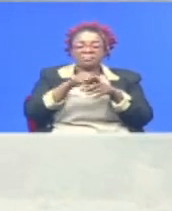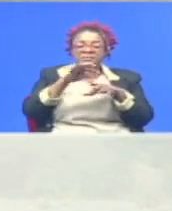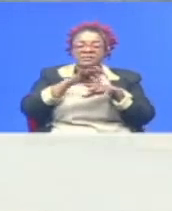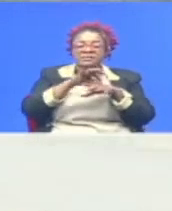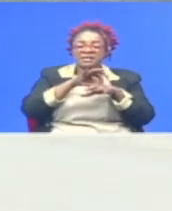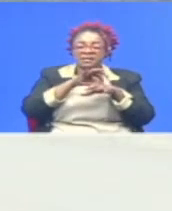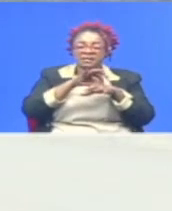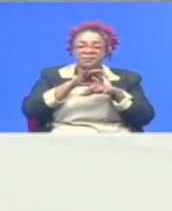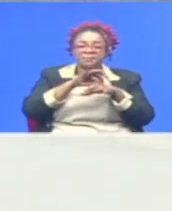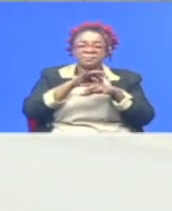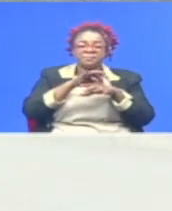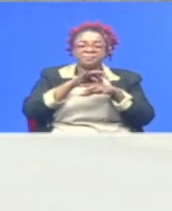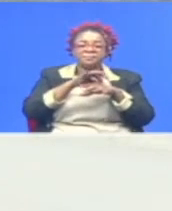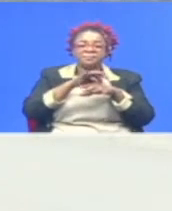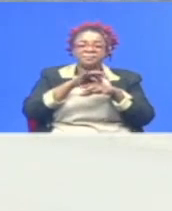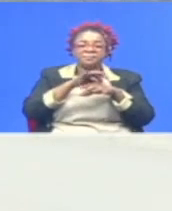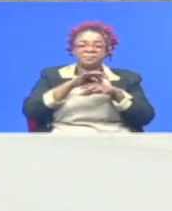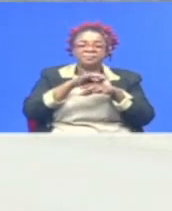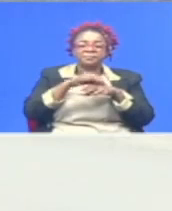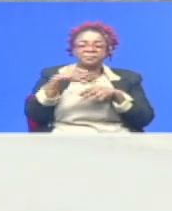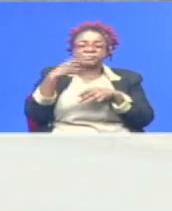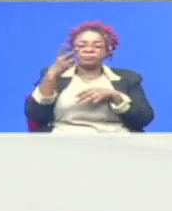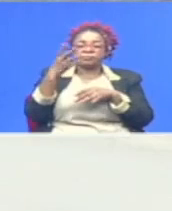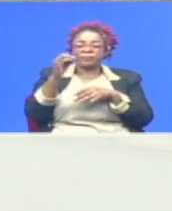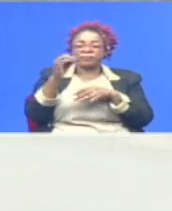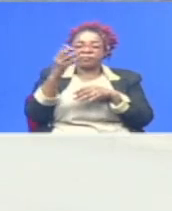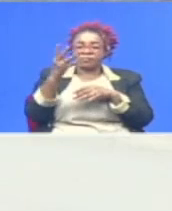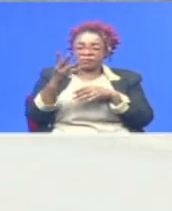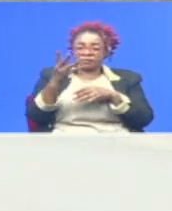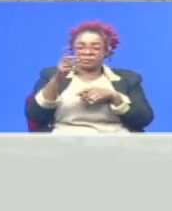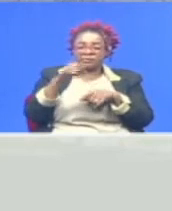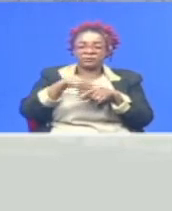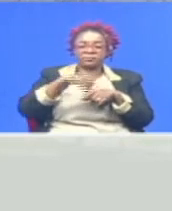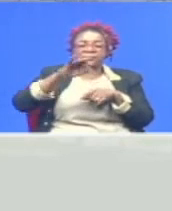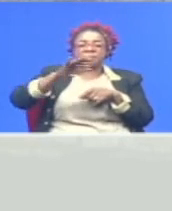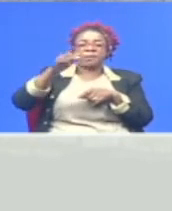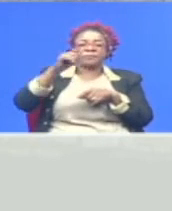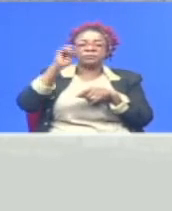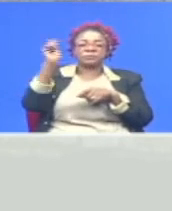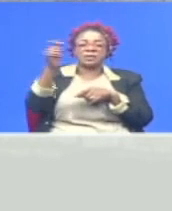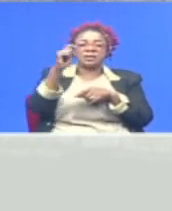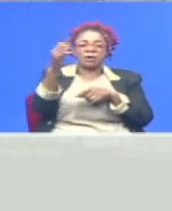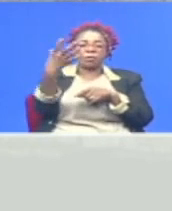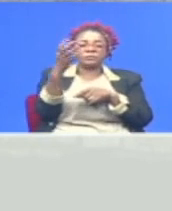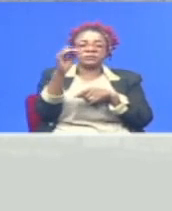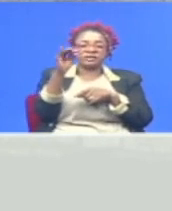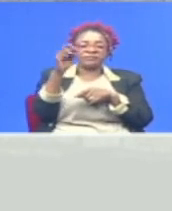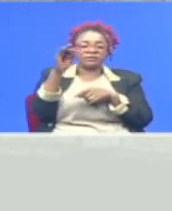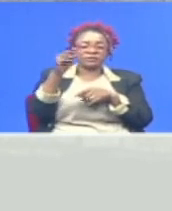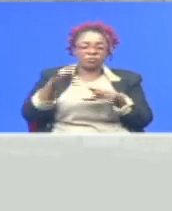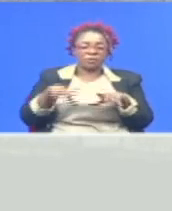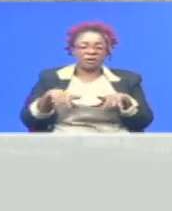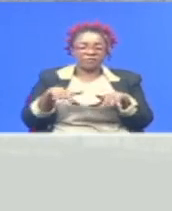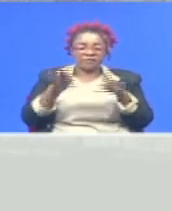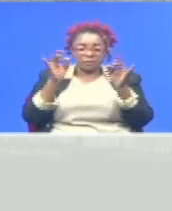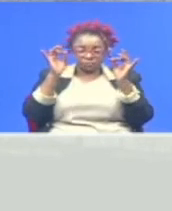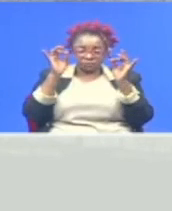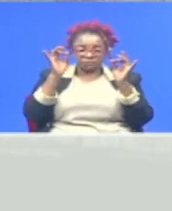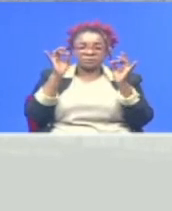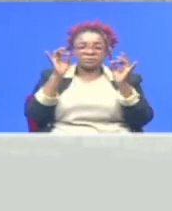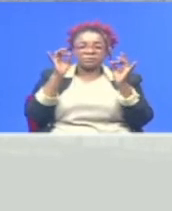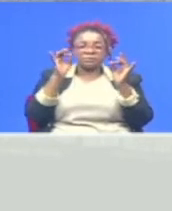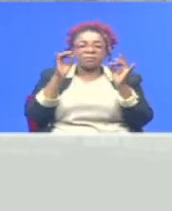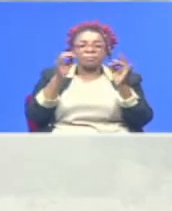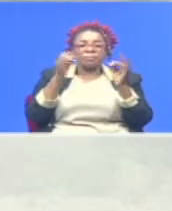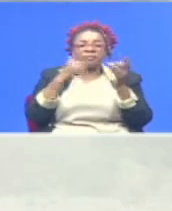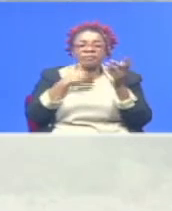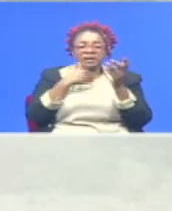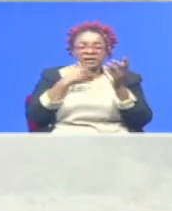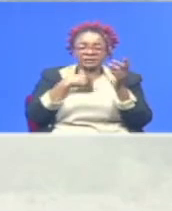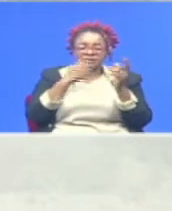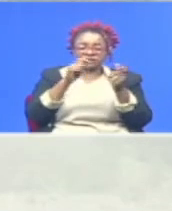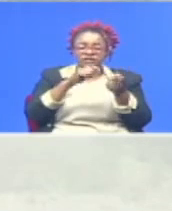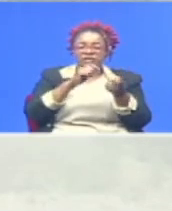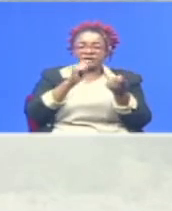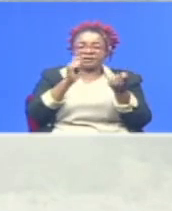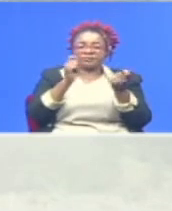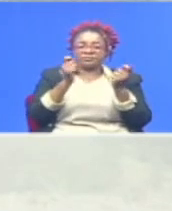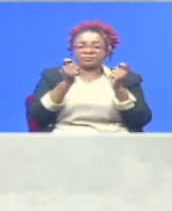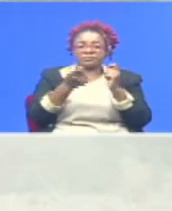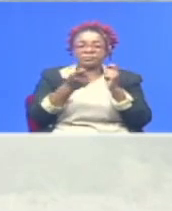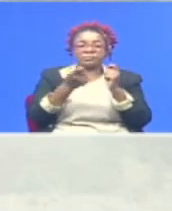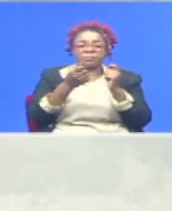trophy. In 2004, when the Mount Kenya Wildlife Conservancy was founded, there has been a shift. We